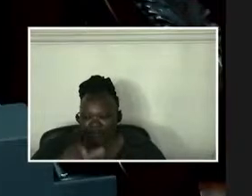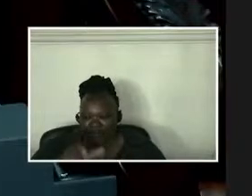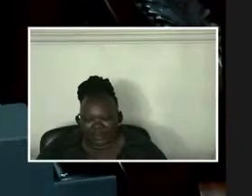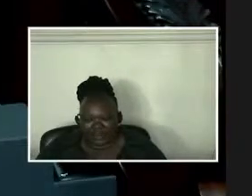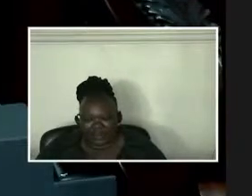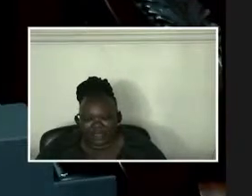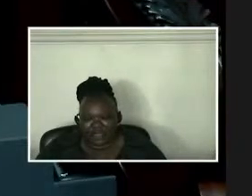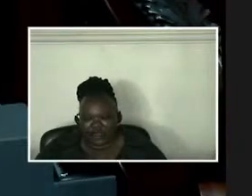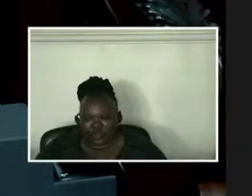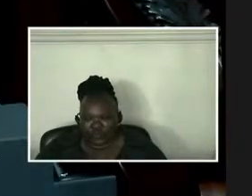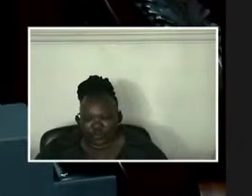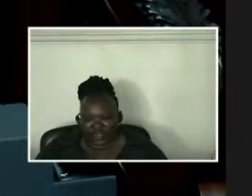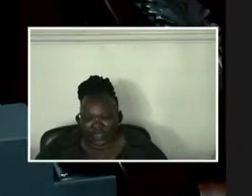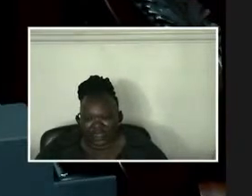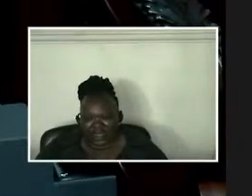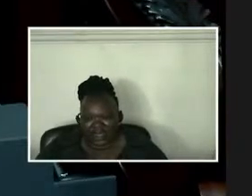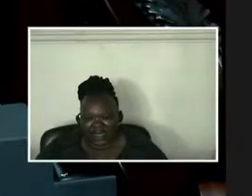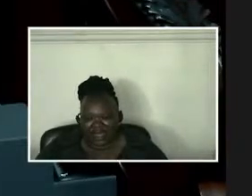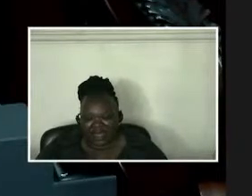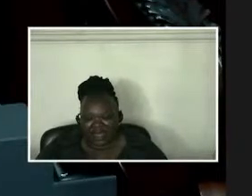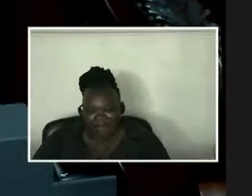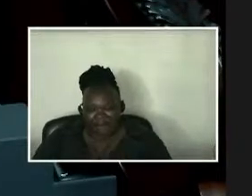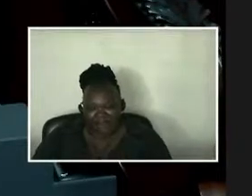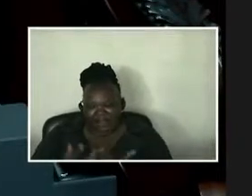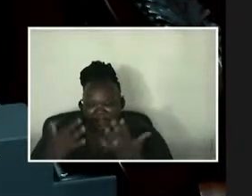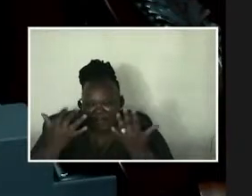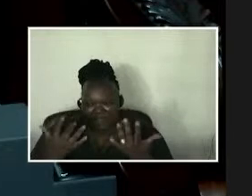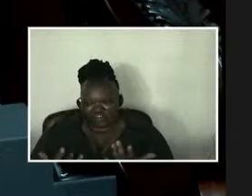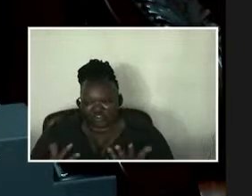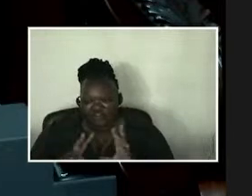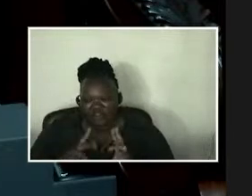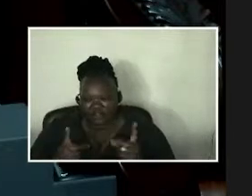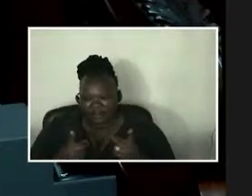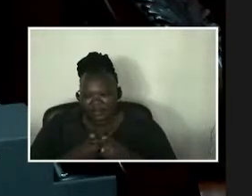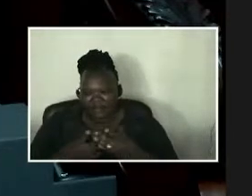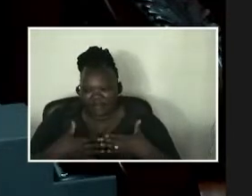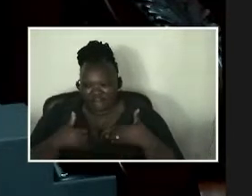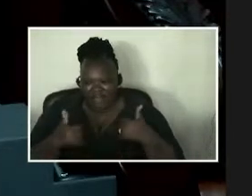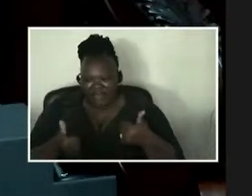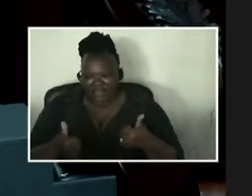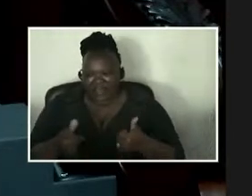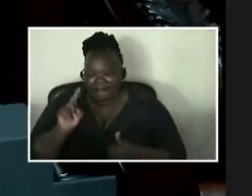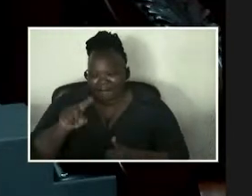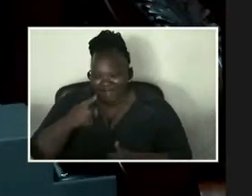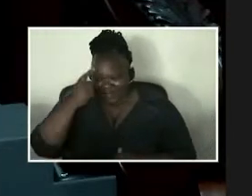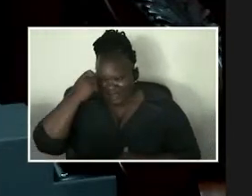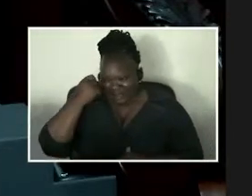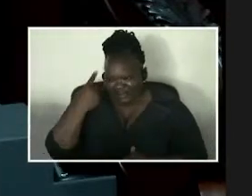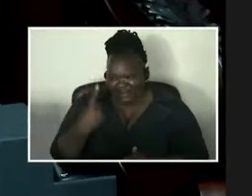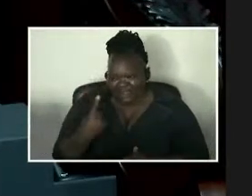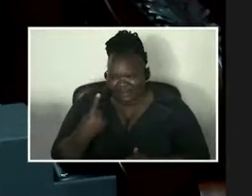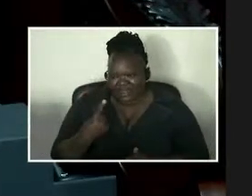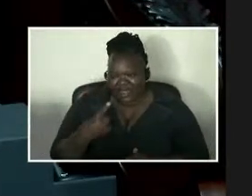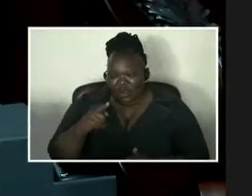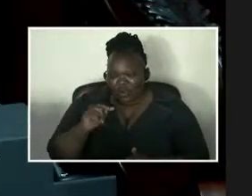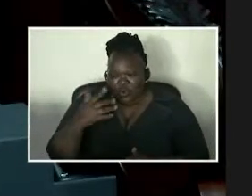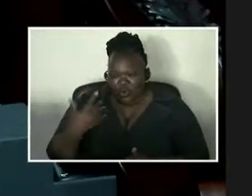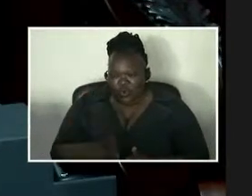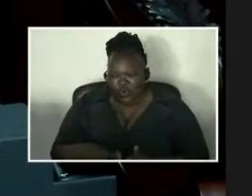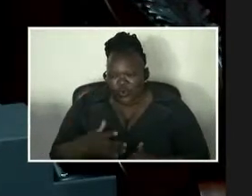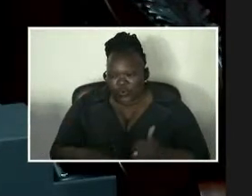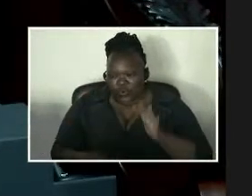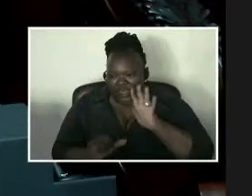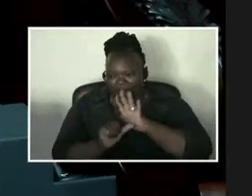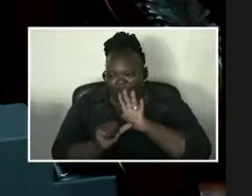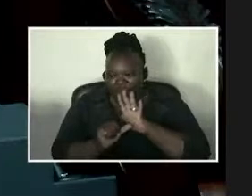um today as we debate this budget for the department of health we must understand how vitally important it is for the